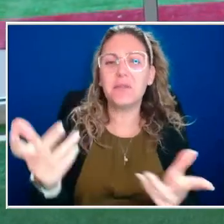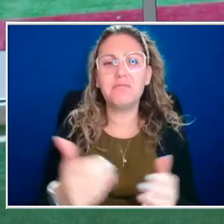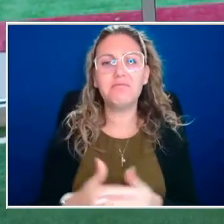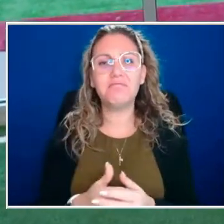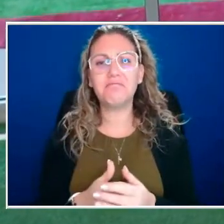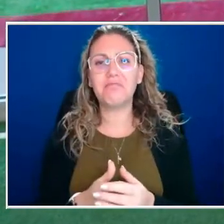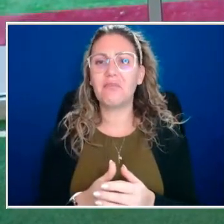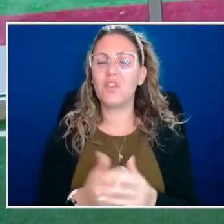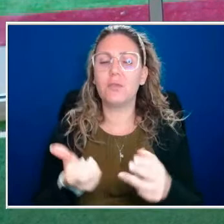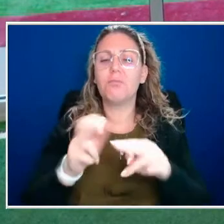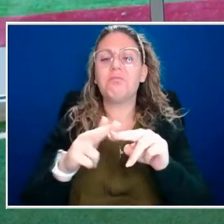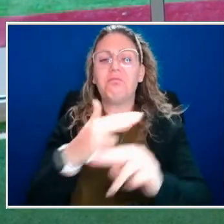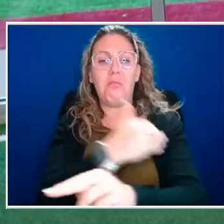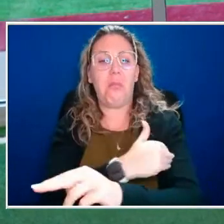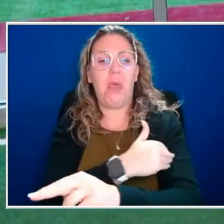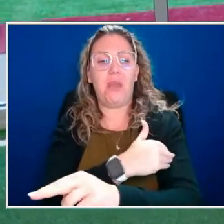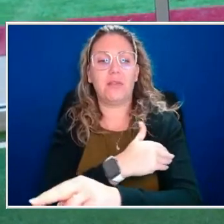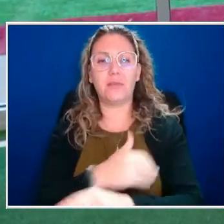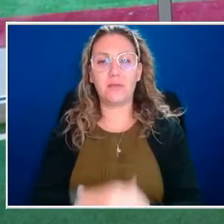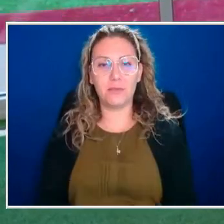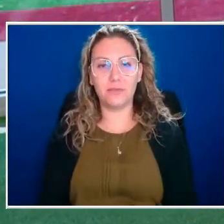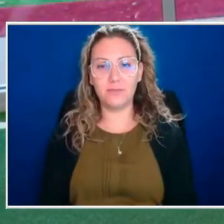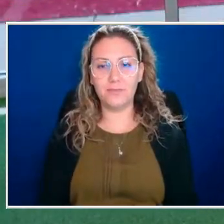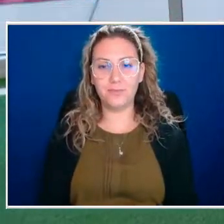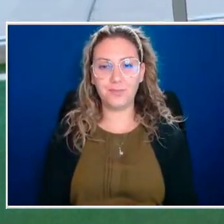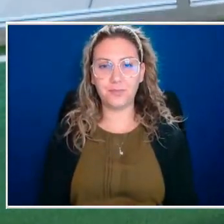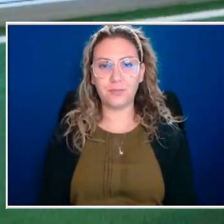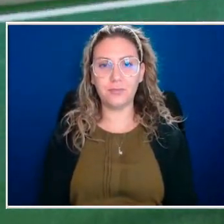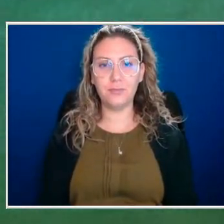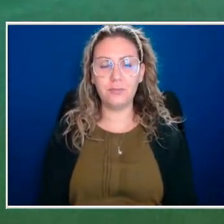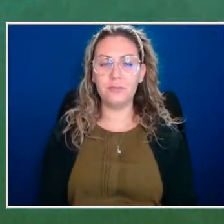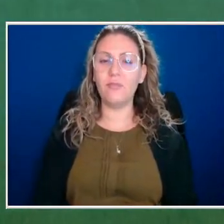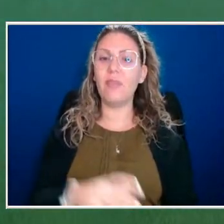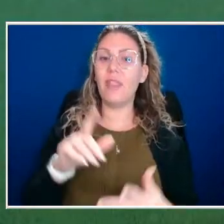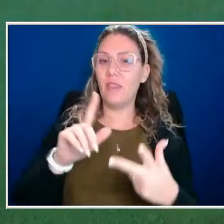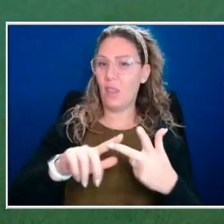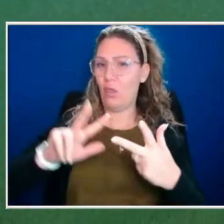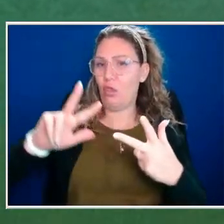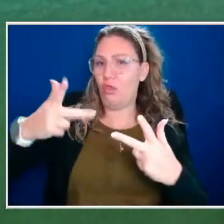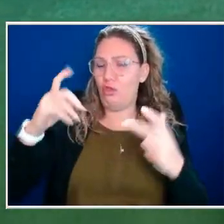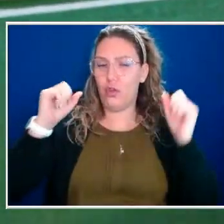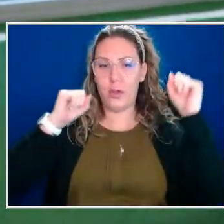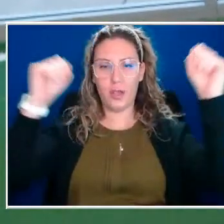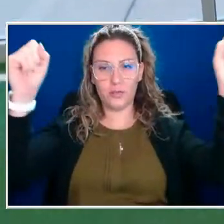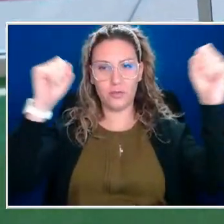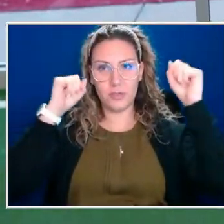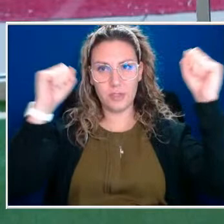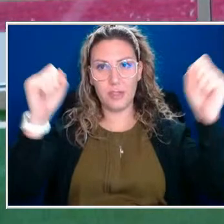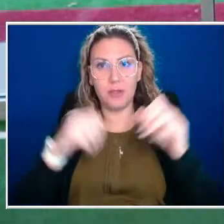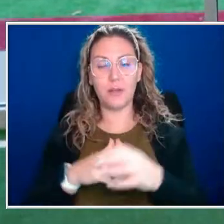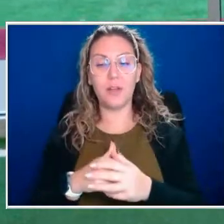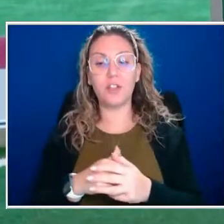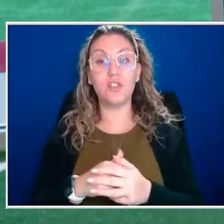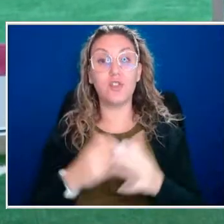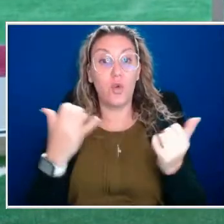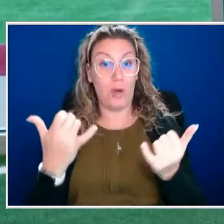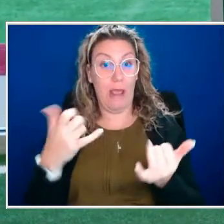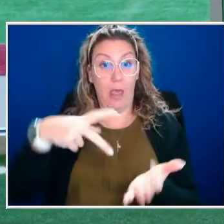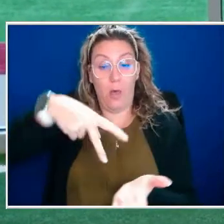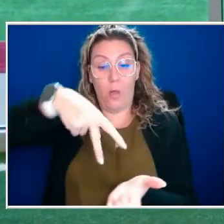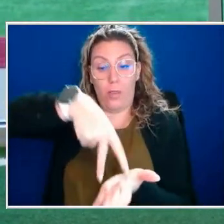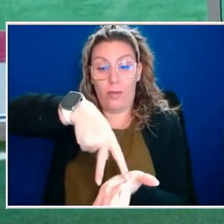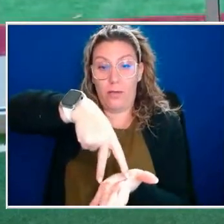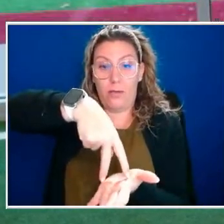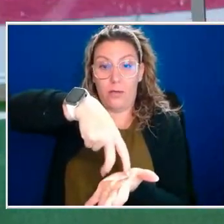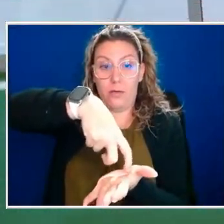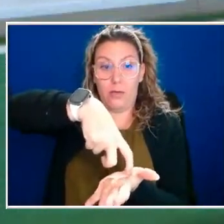mass. Okay. And what's exercise number 3? So exercise number 3 is taking that balance just a step further and adding in a